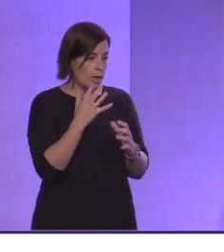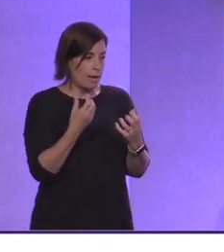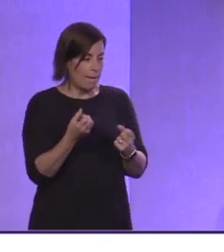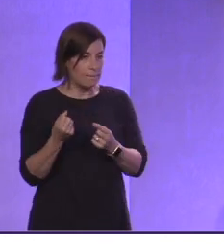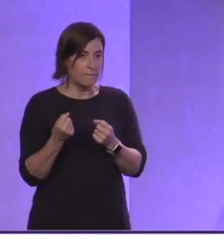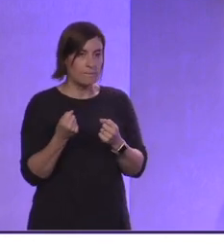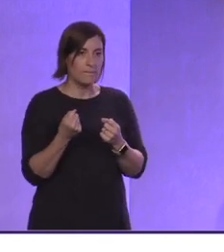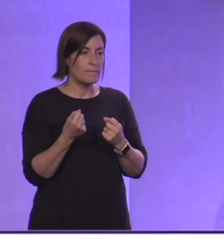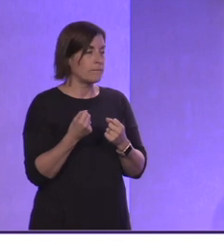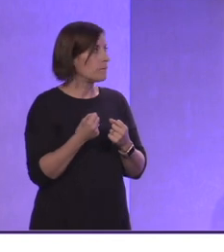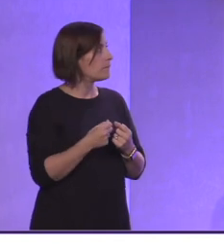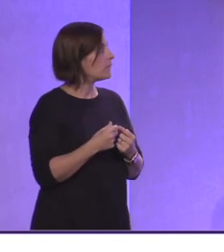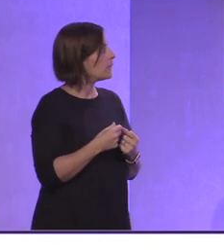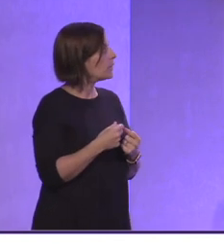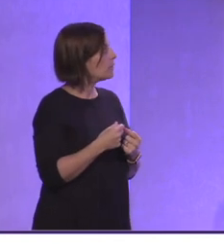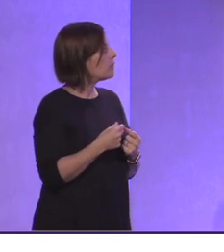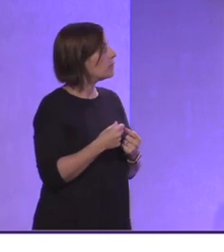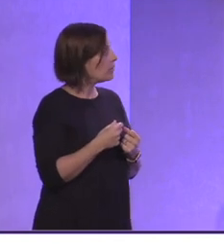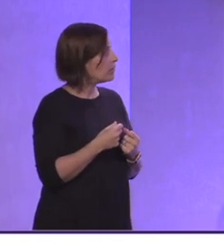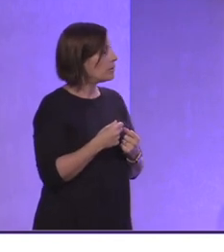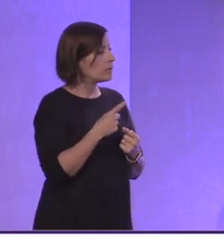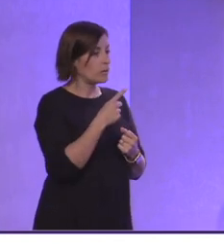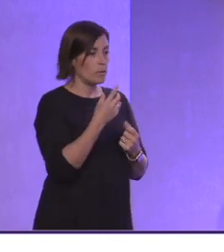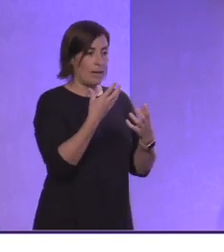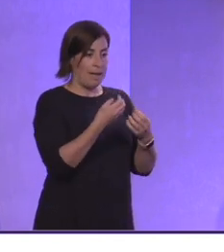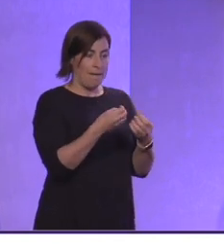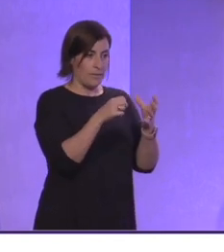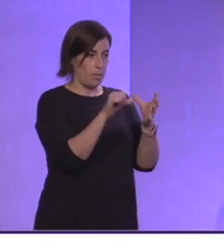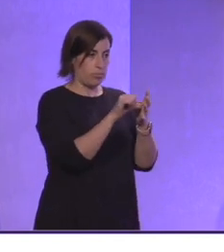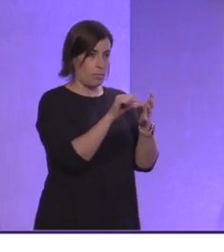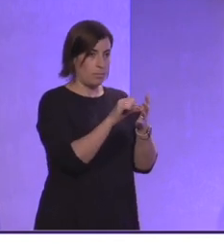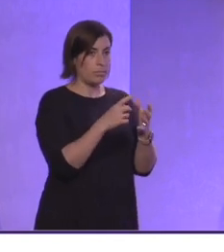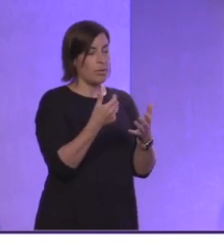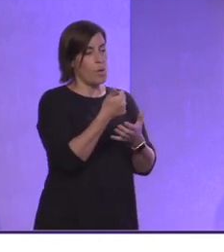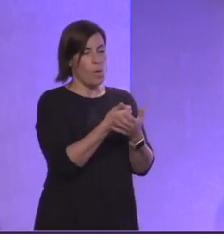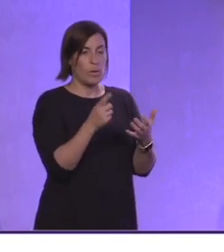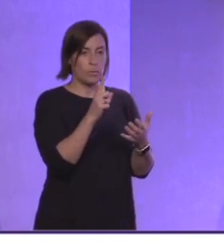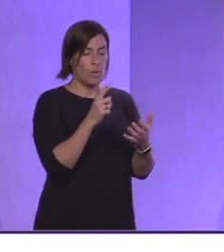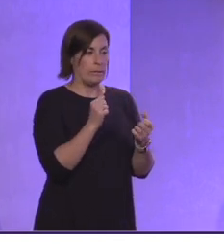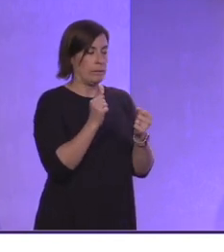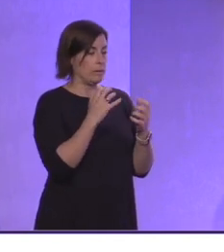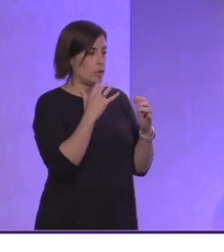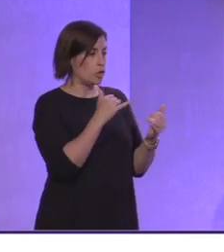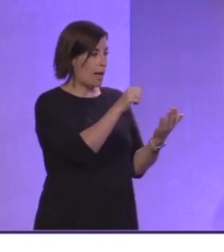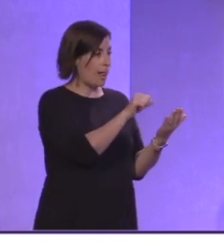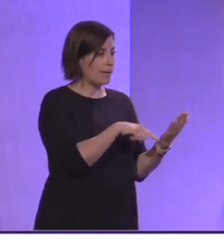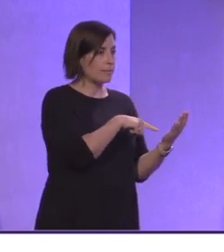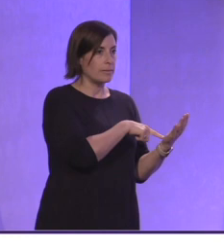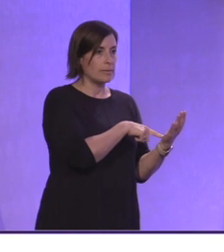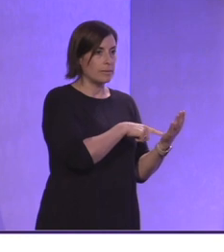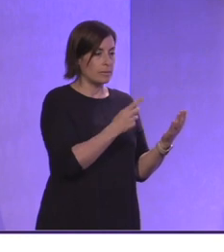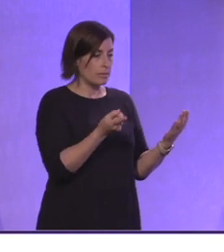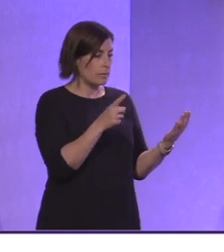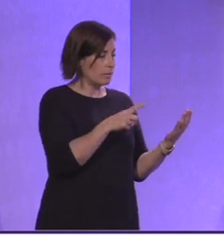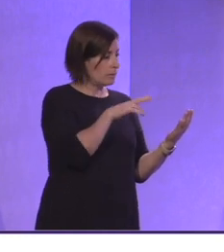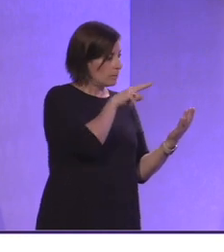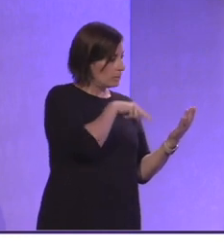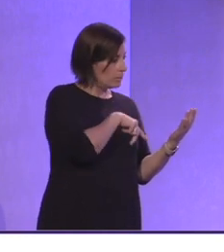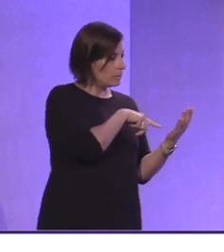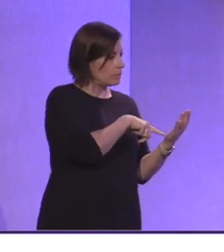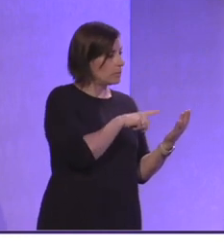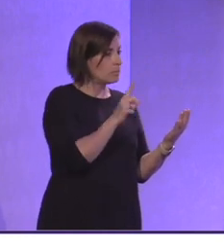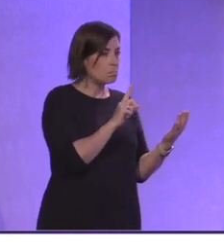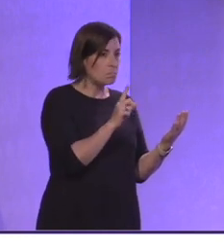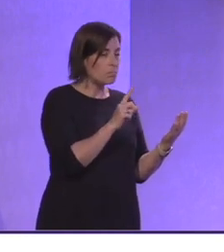needed? When something goes wrong, we unconsciously go through a checklist. Monitoring is basically creating a checklist of things